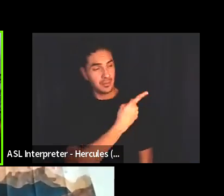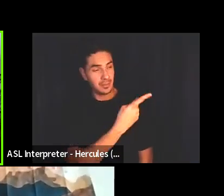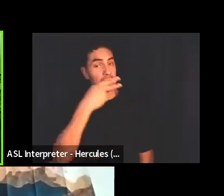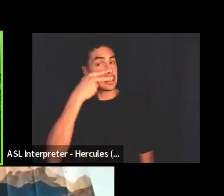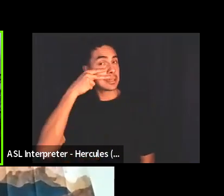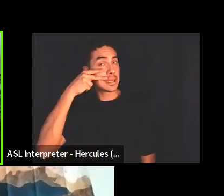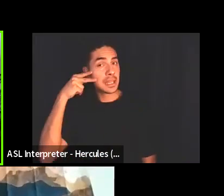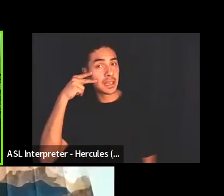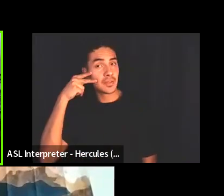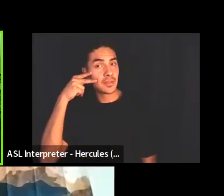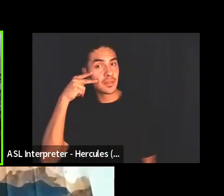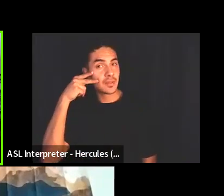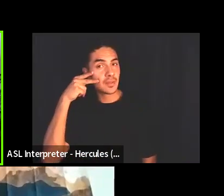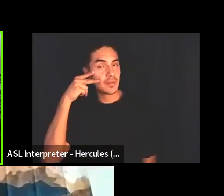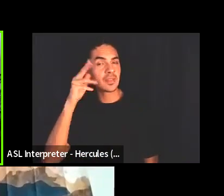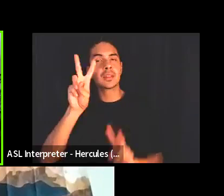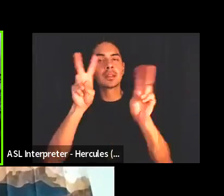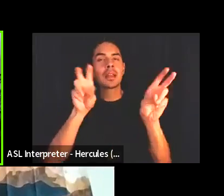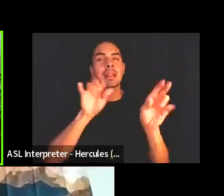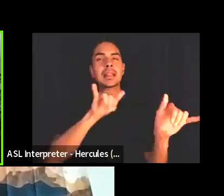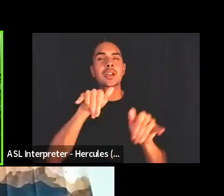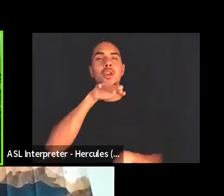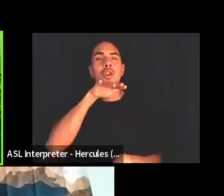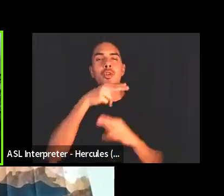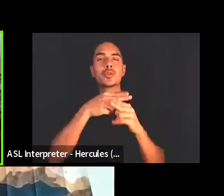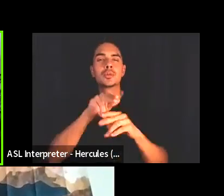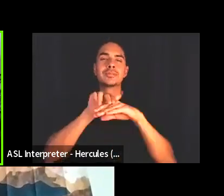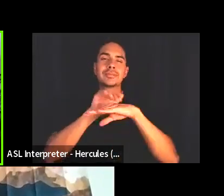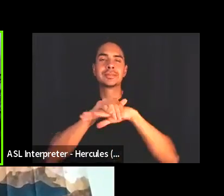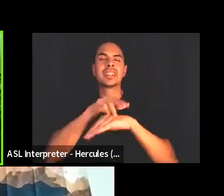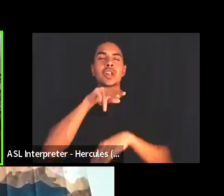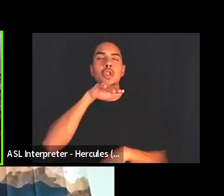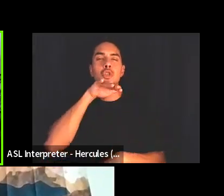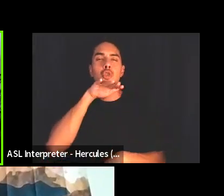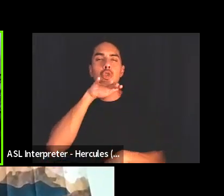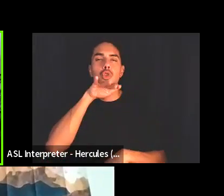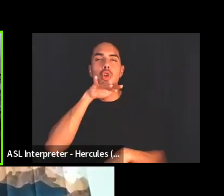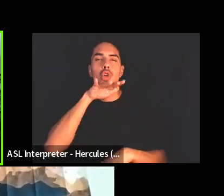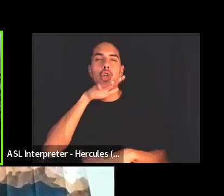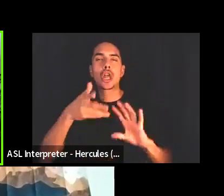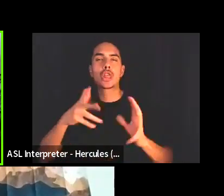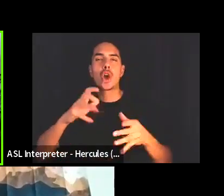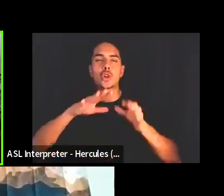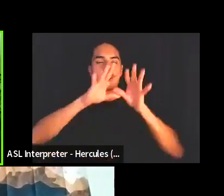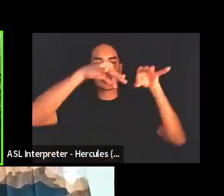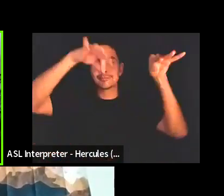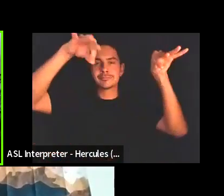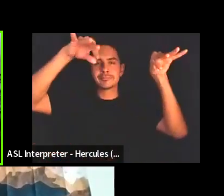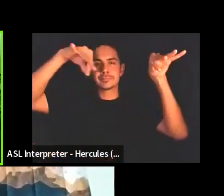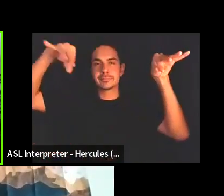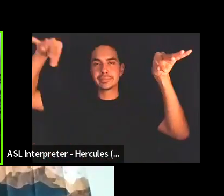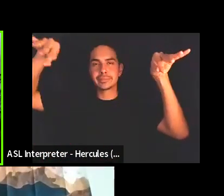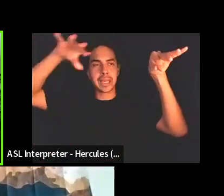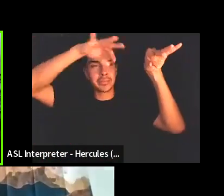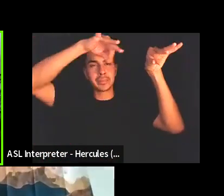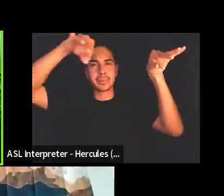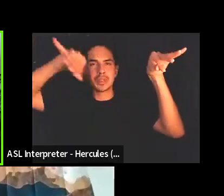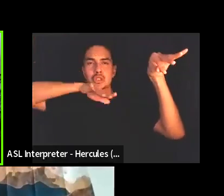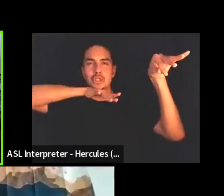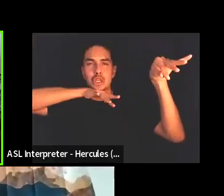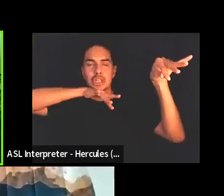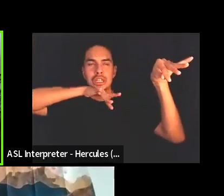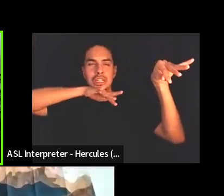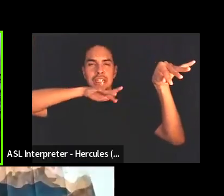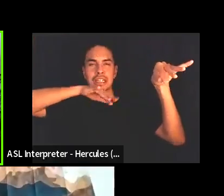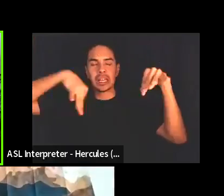dirty laundry we're not supposed to talk about, but that's why we're here, right? To be kind and loving to each other, to heal ourselves and